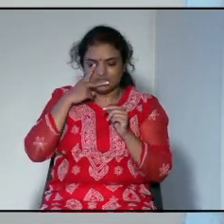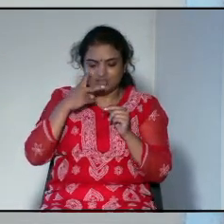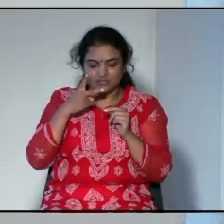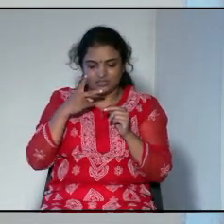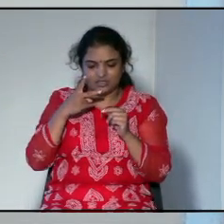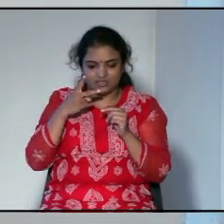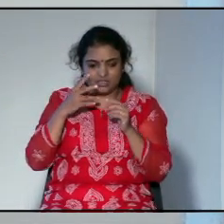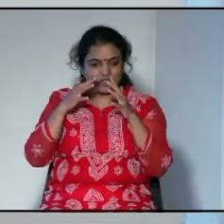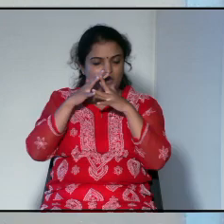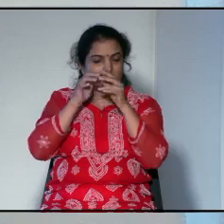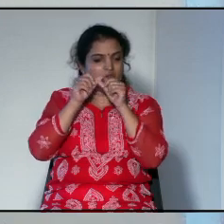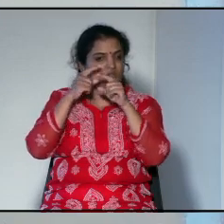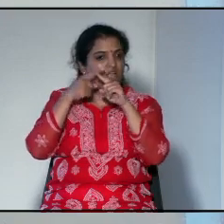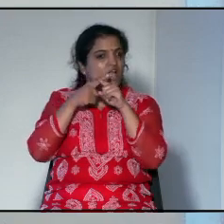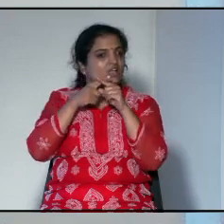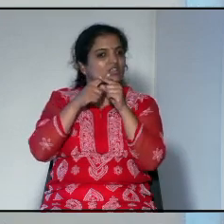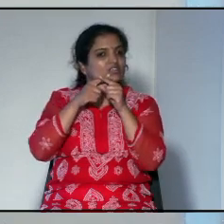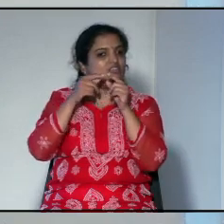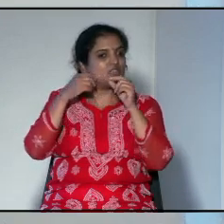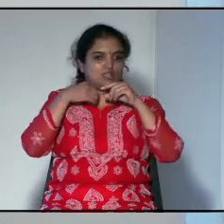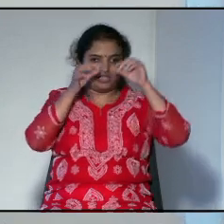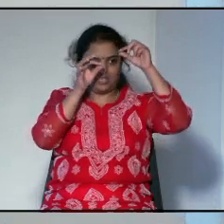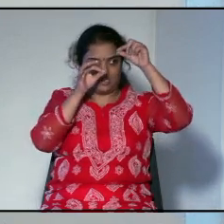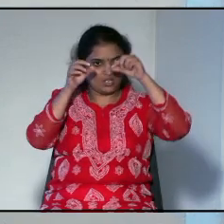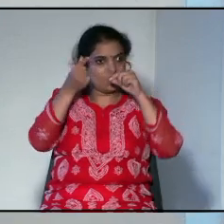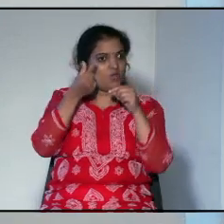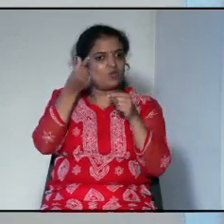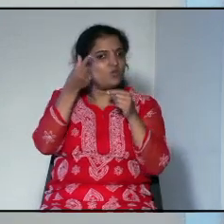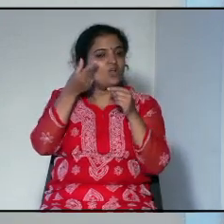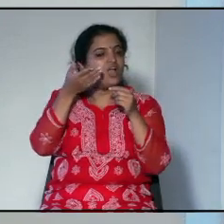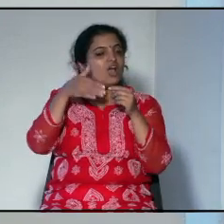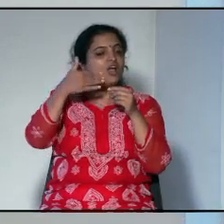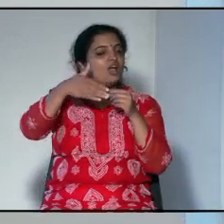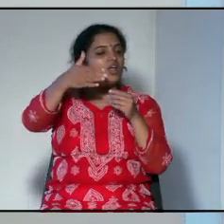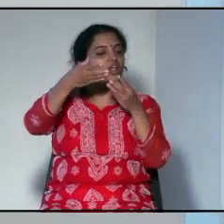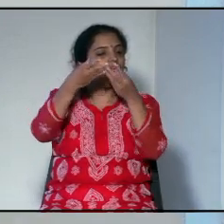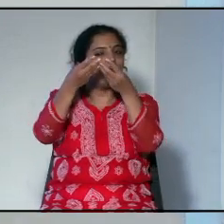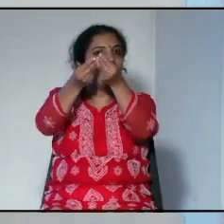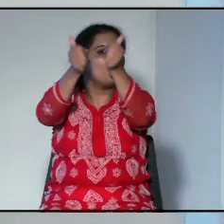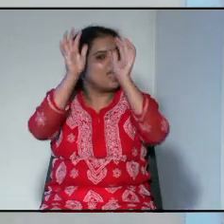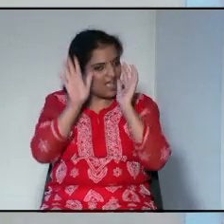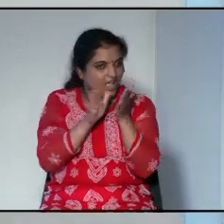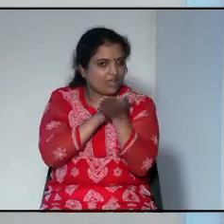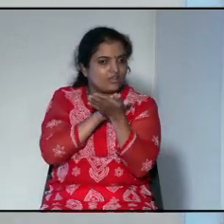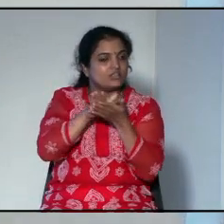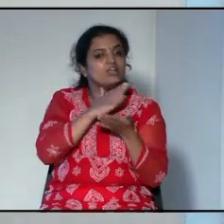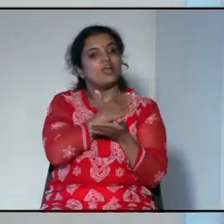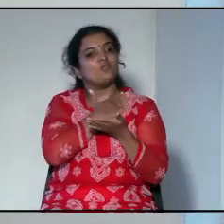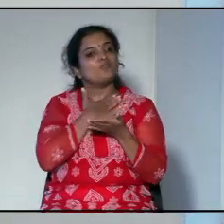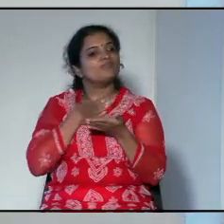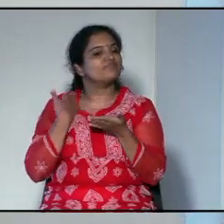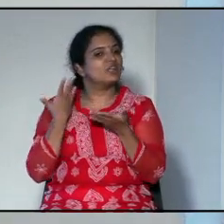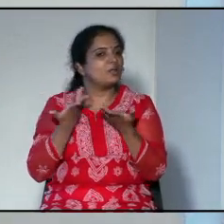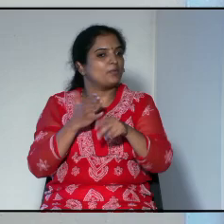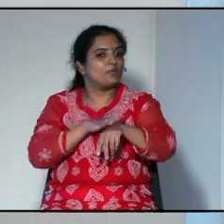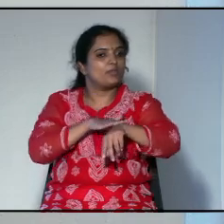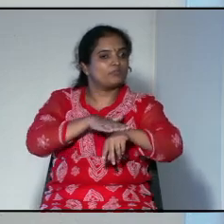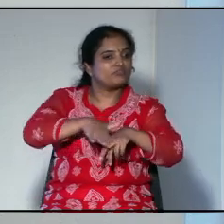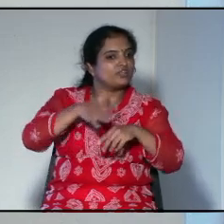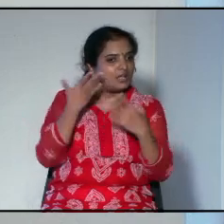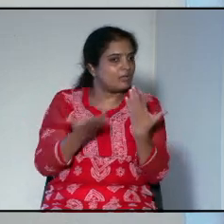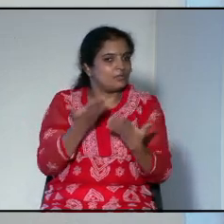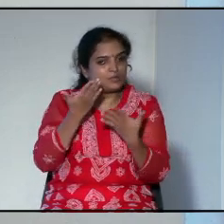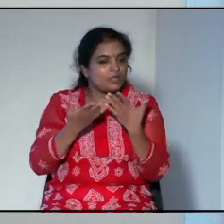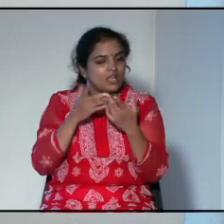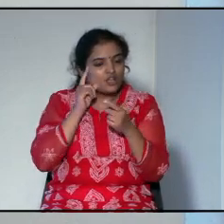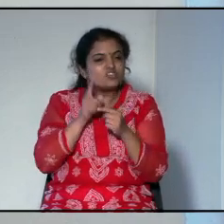disappear, as this old mold which you all used upstairs. So often, every detail may not come. She does minimum finishing on